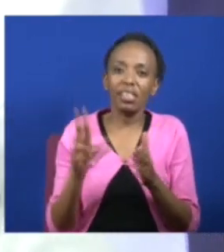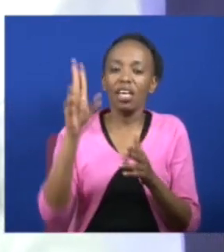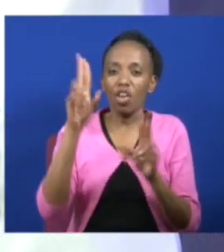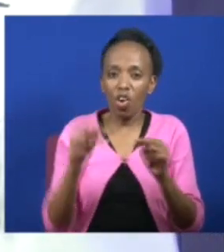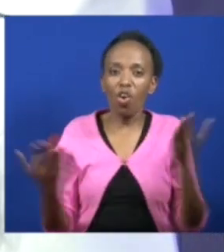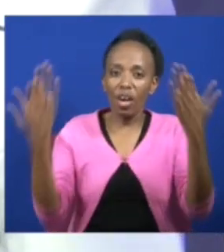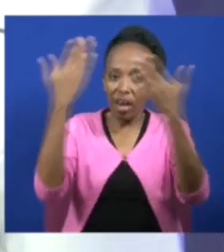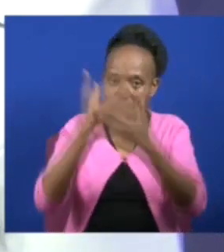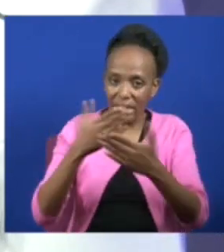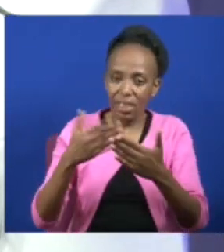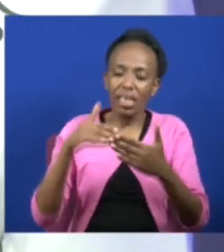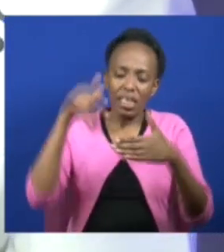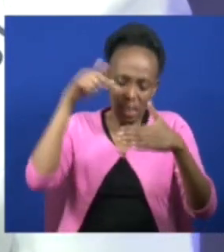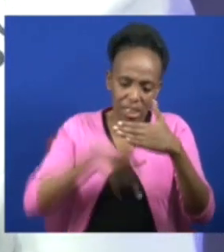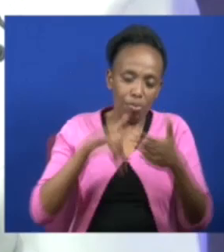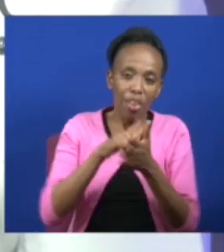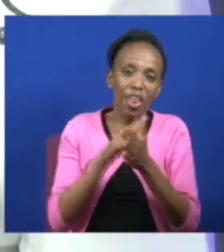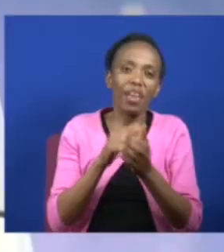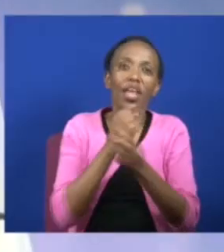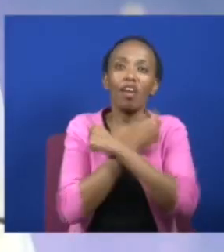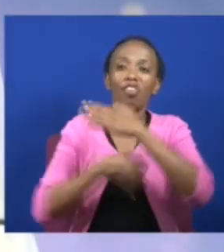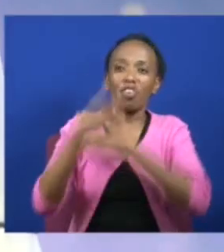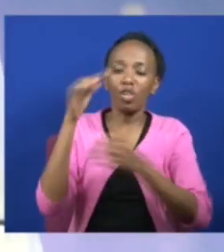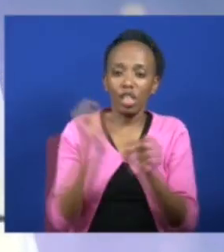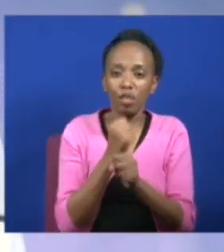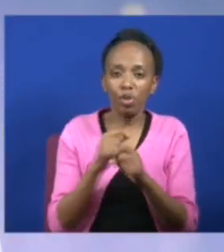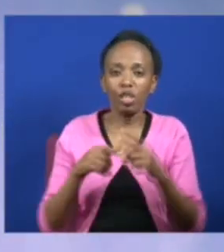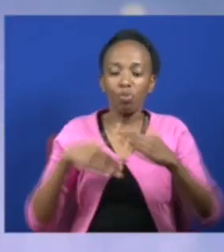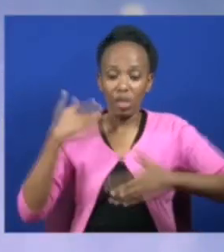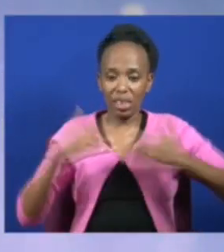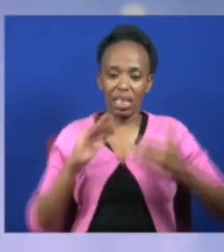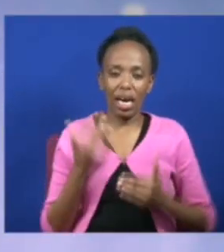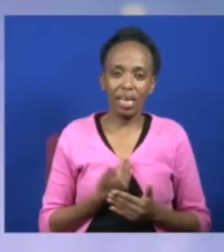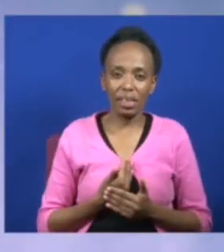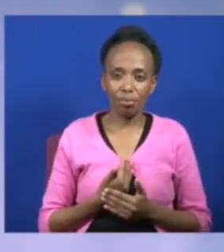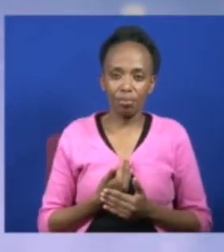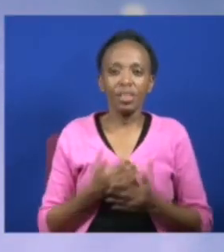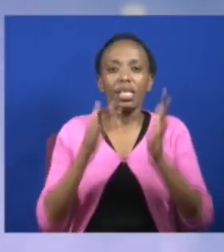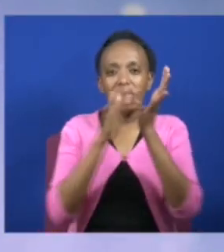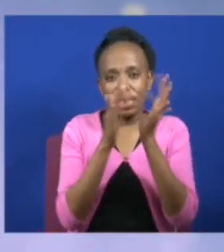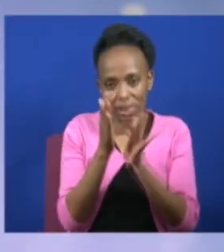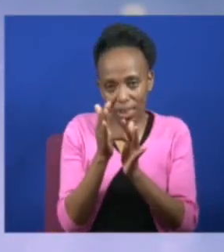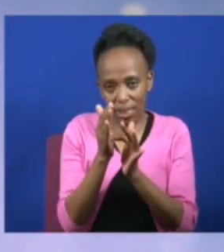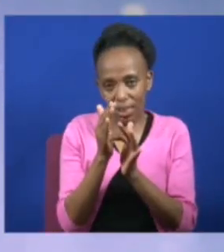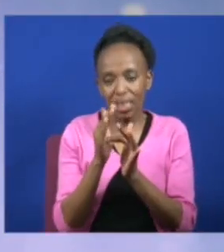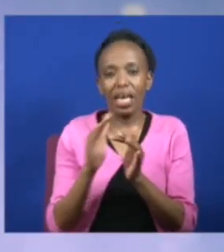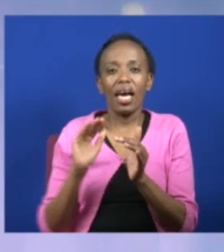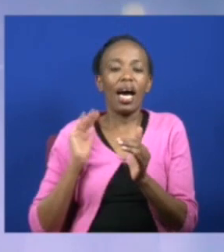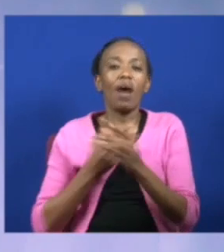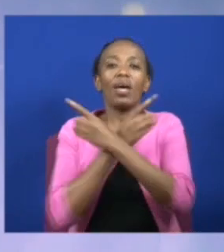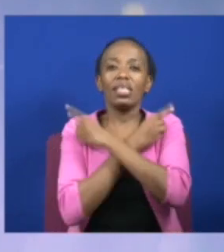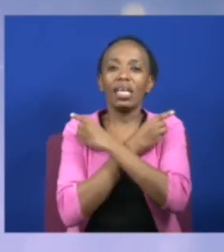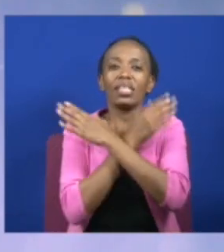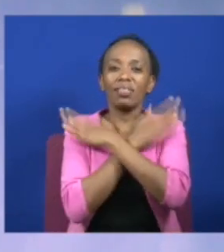dark, but his love can cheer us. No, not one. No, not one. Jesus, our